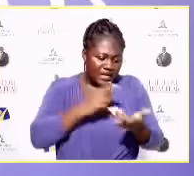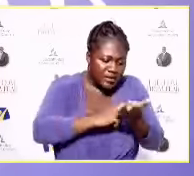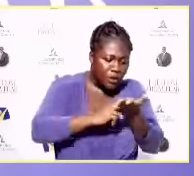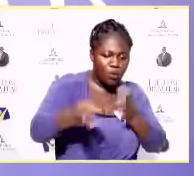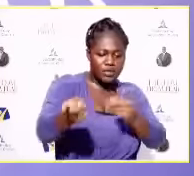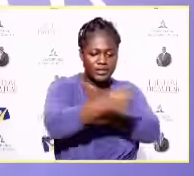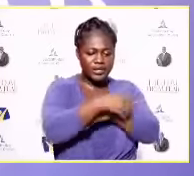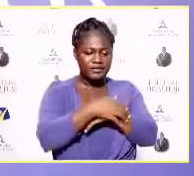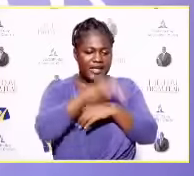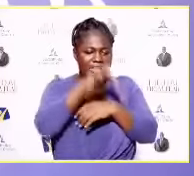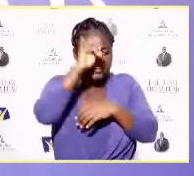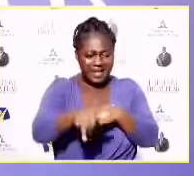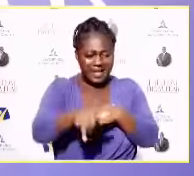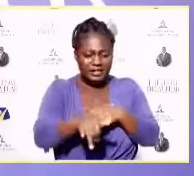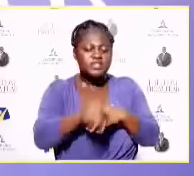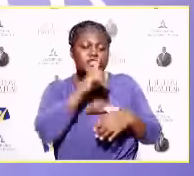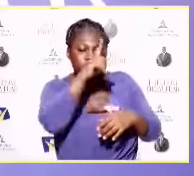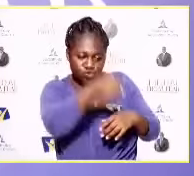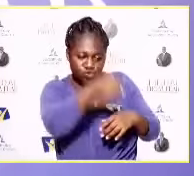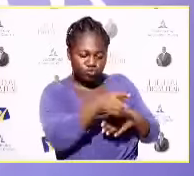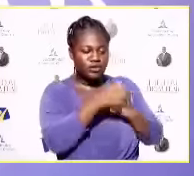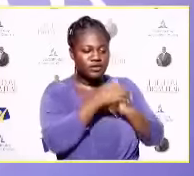that's the way of truth.